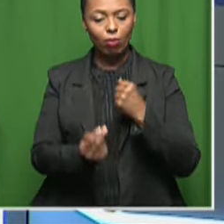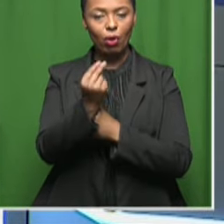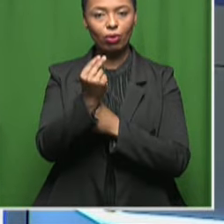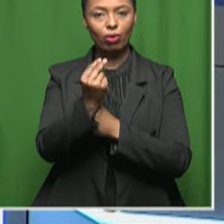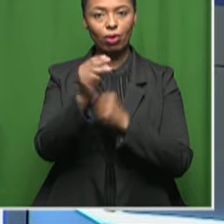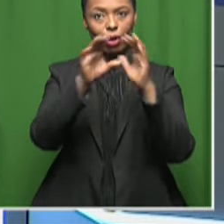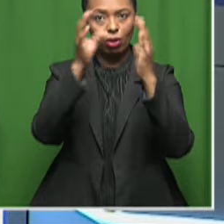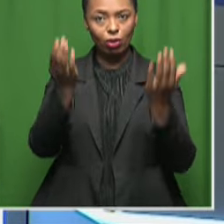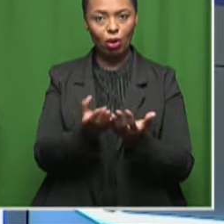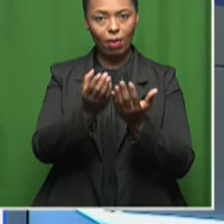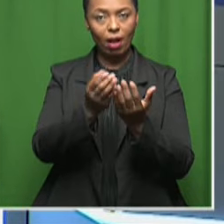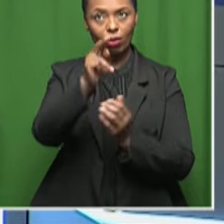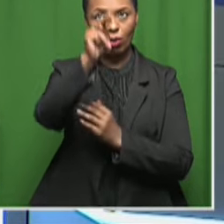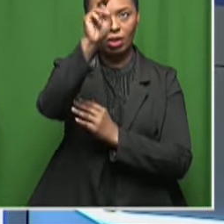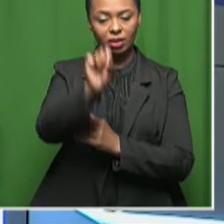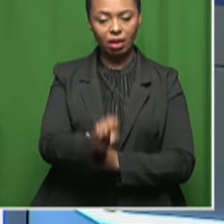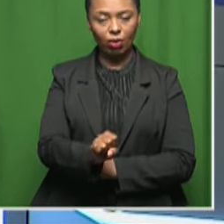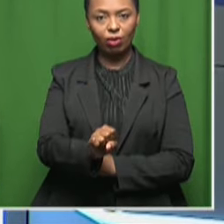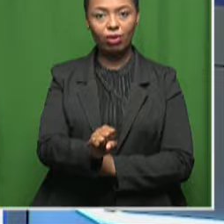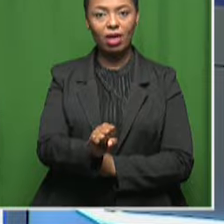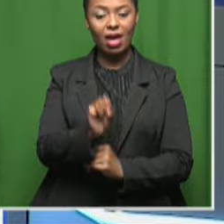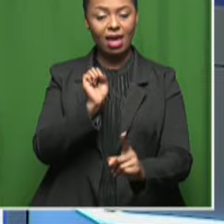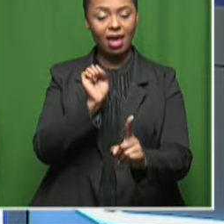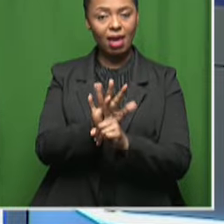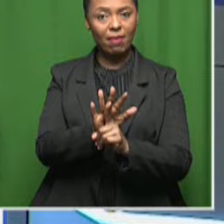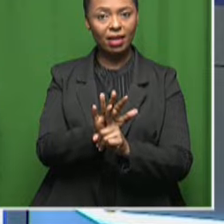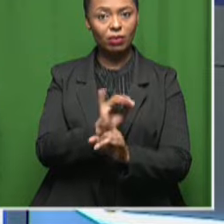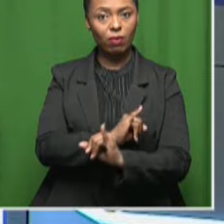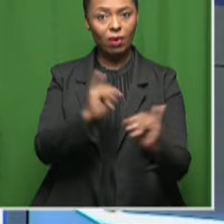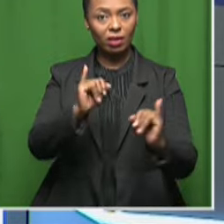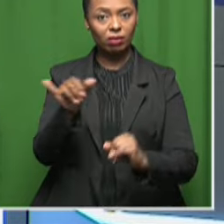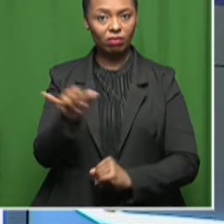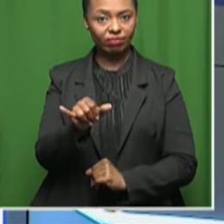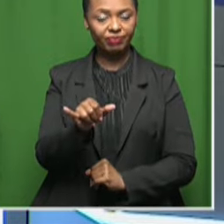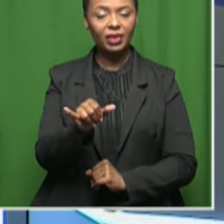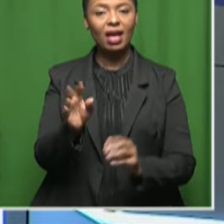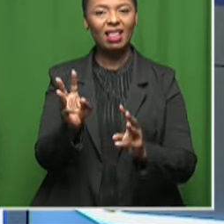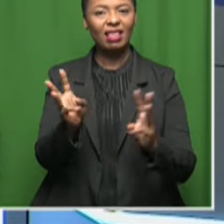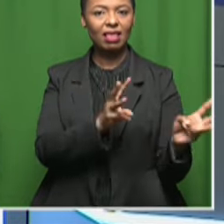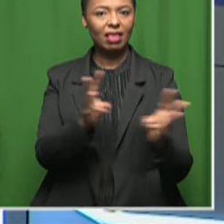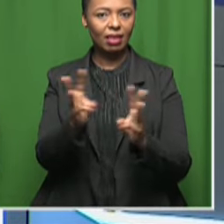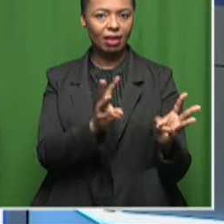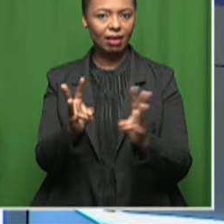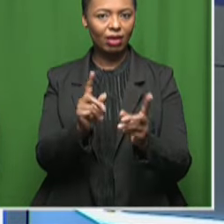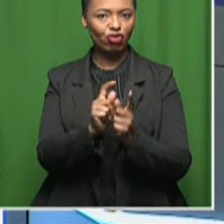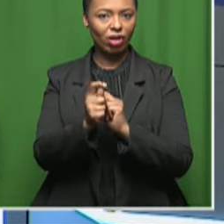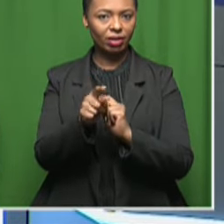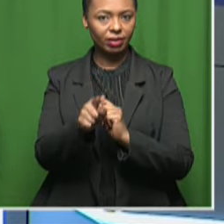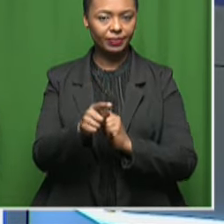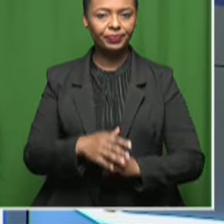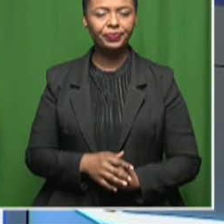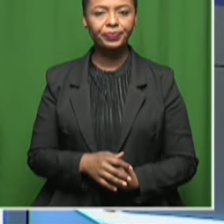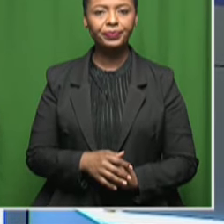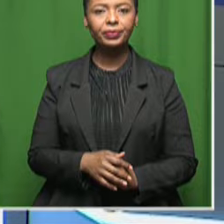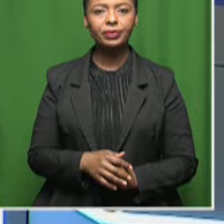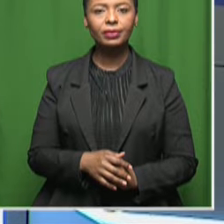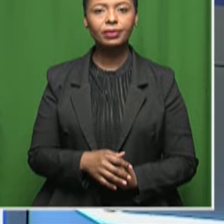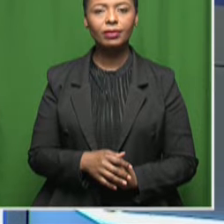global north, is climate change. How do we tackle these issues facing us? And of